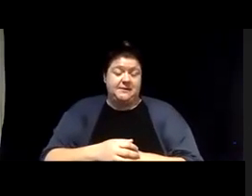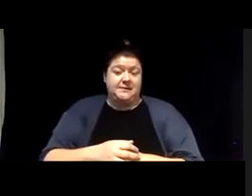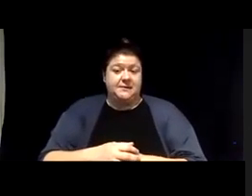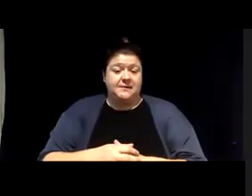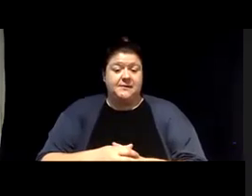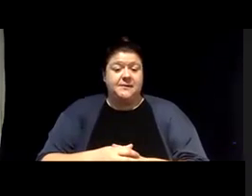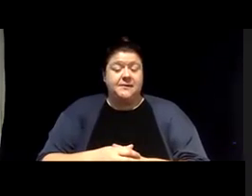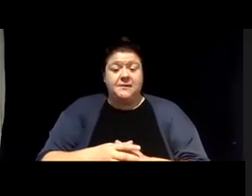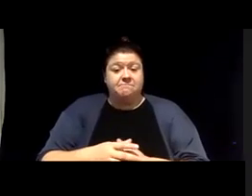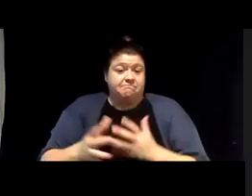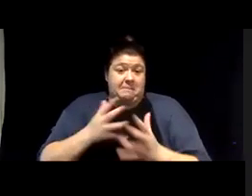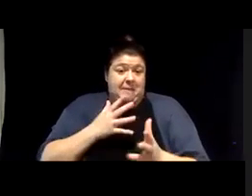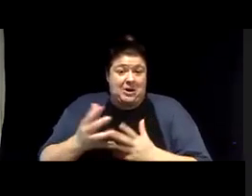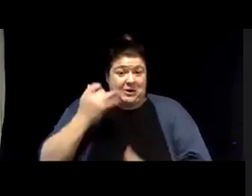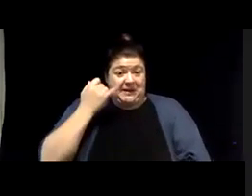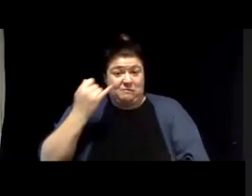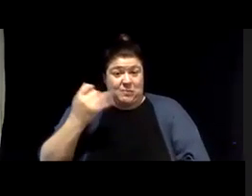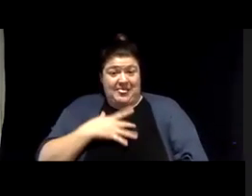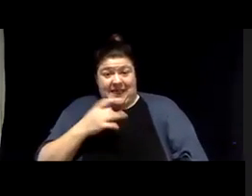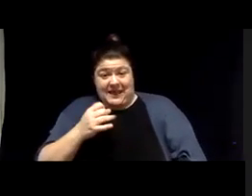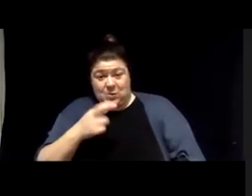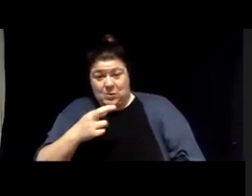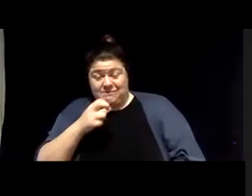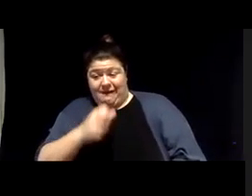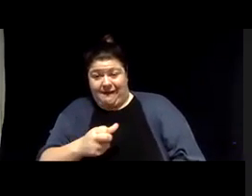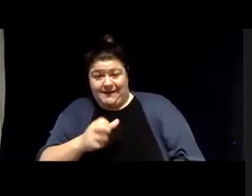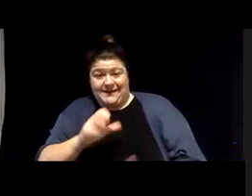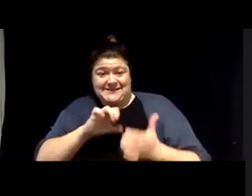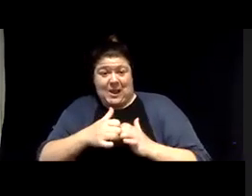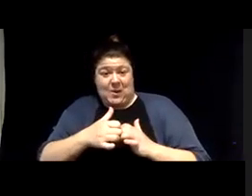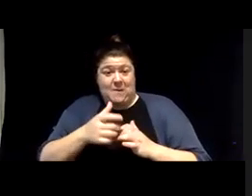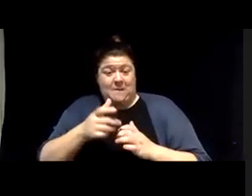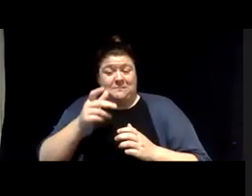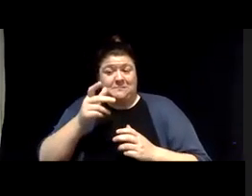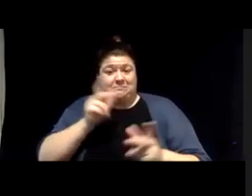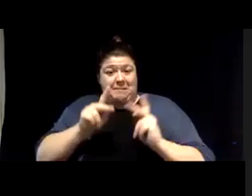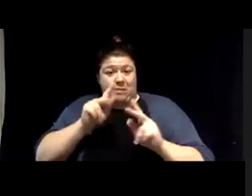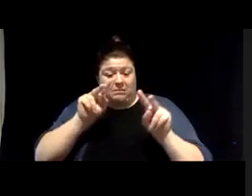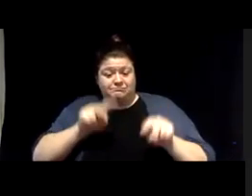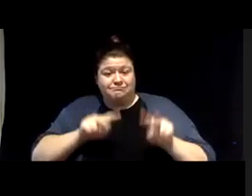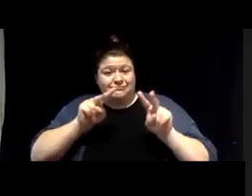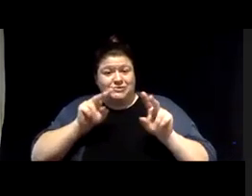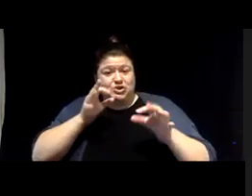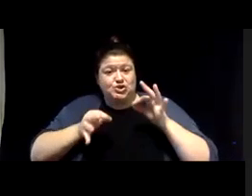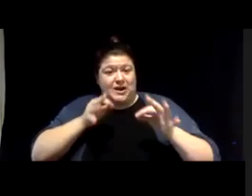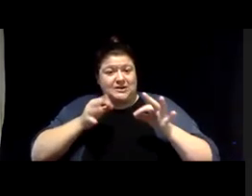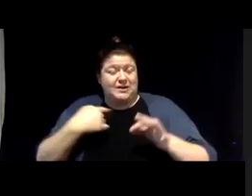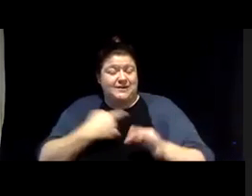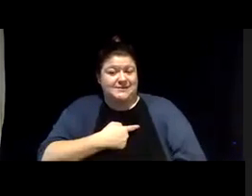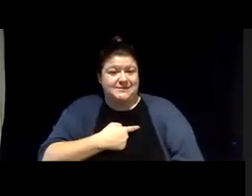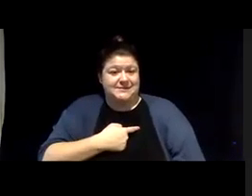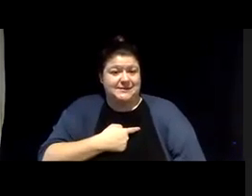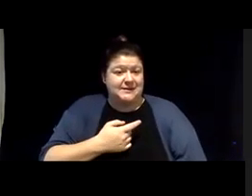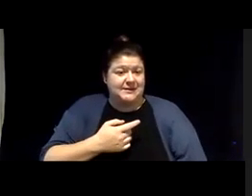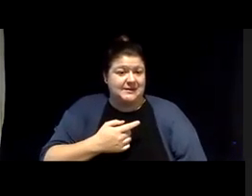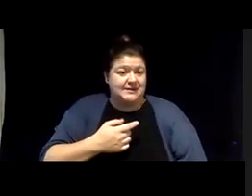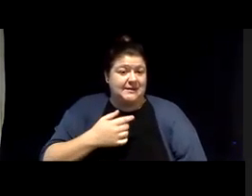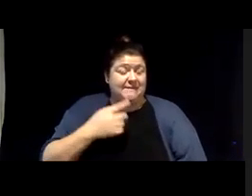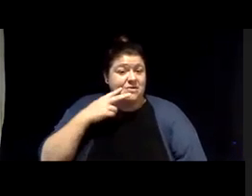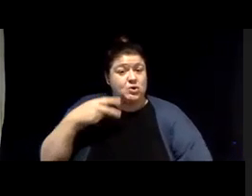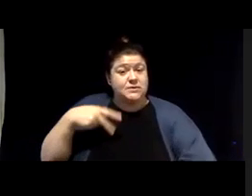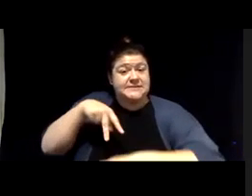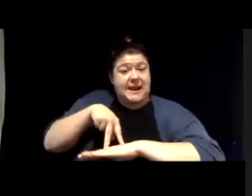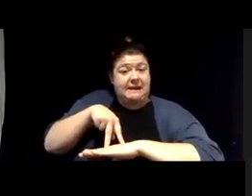Whether we like it or not, it's how people will judge us. So if you are standing in an appointment, I'm going to stand up for a second. If you were